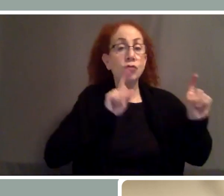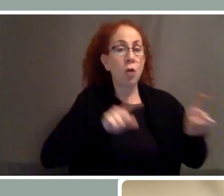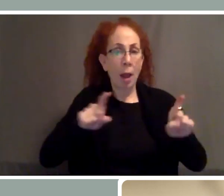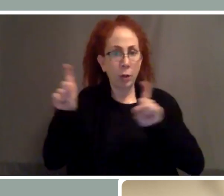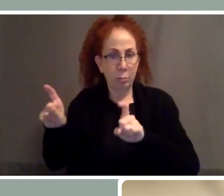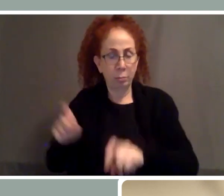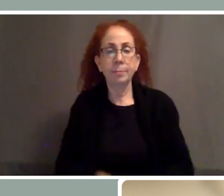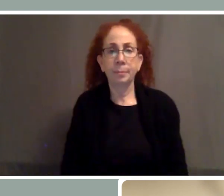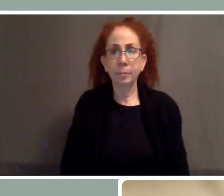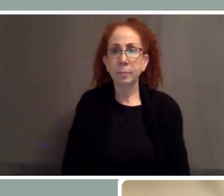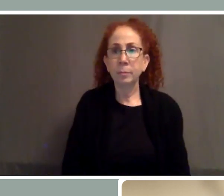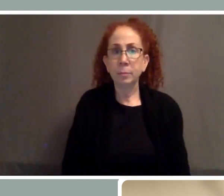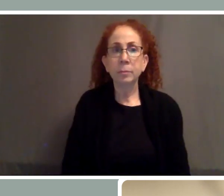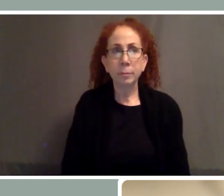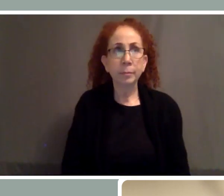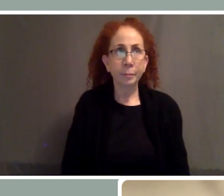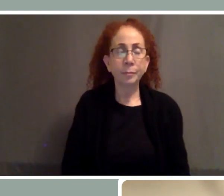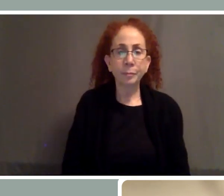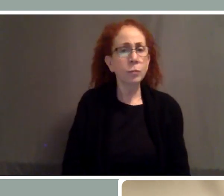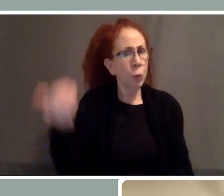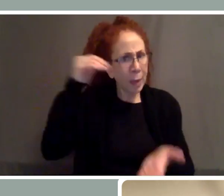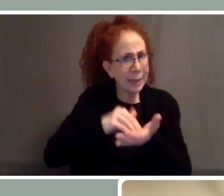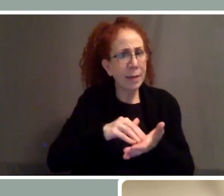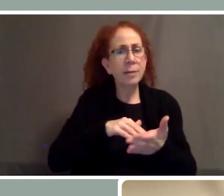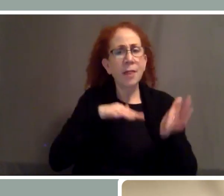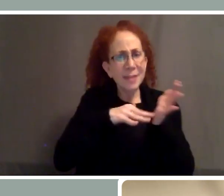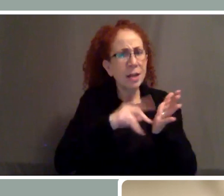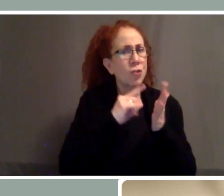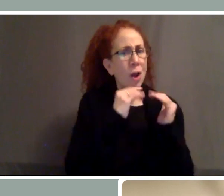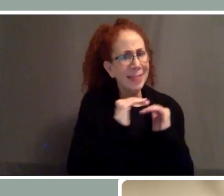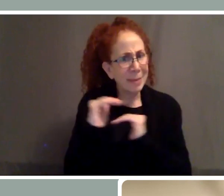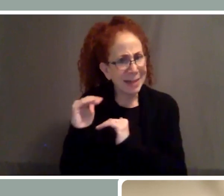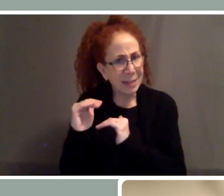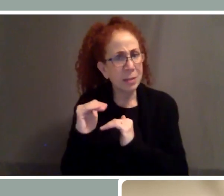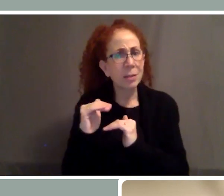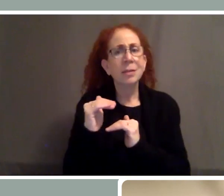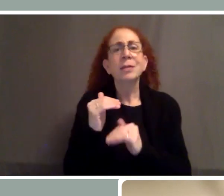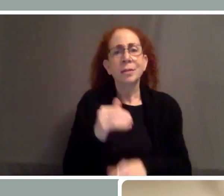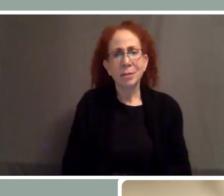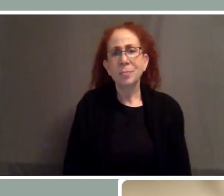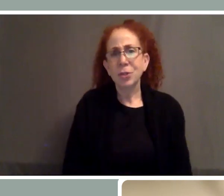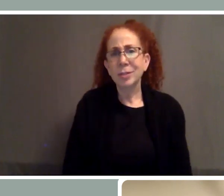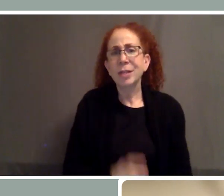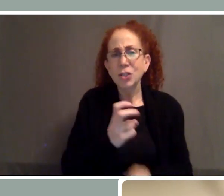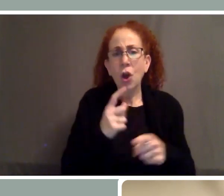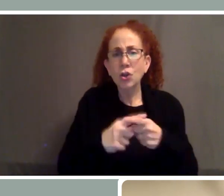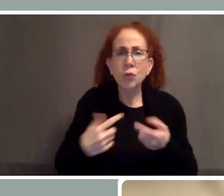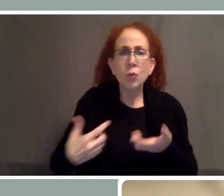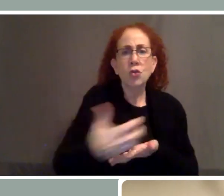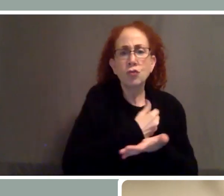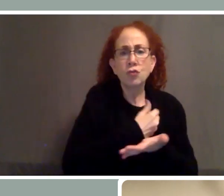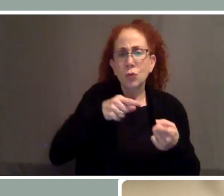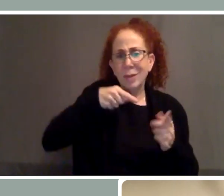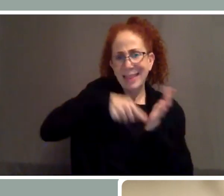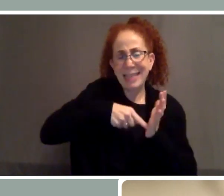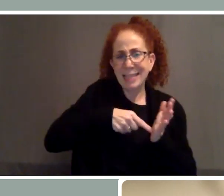was and again, the studies are limited because it was hard to accrue to the studies. But that is something that one